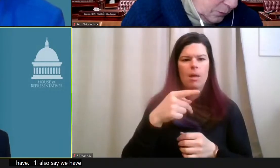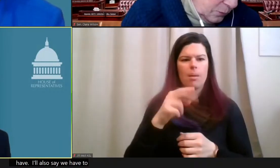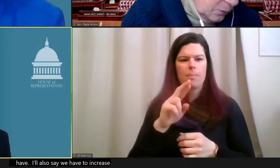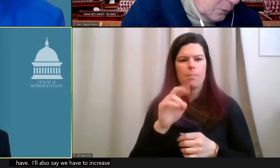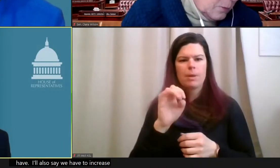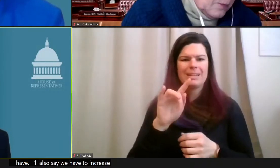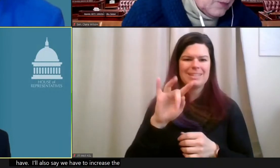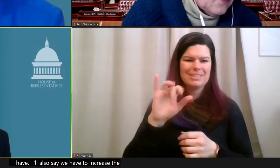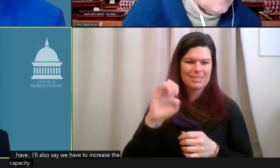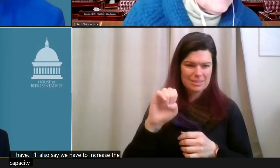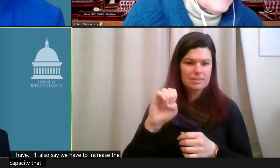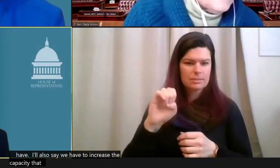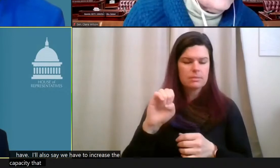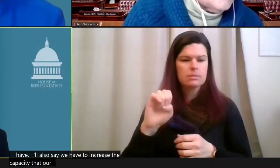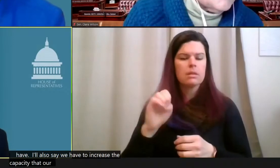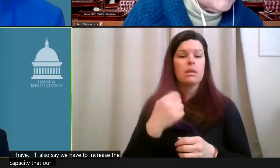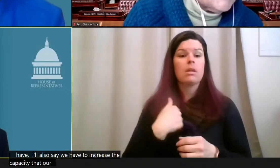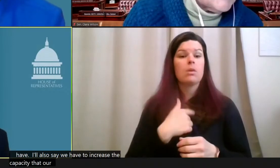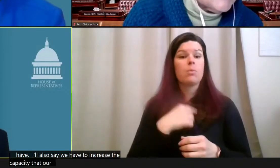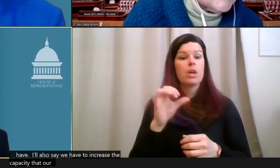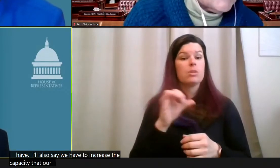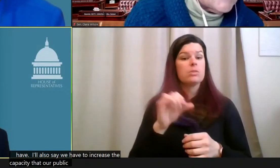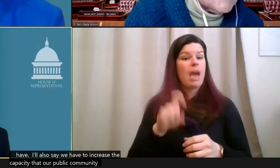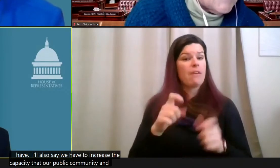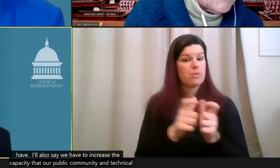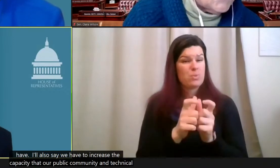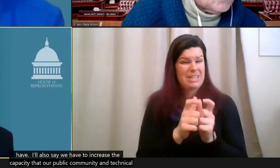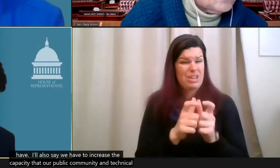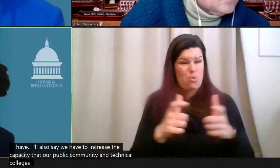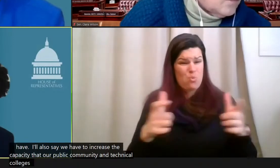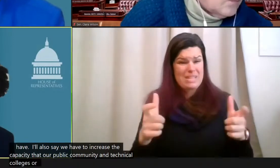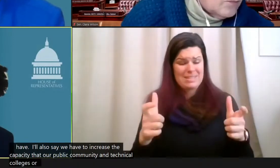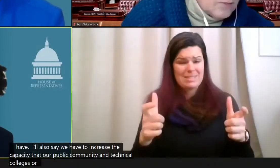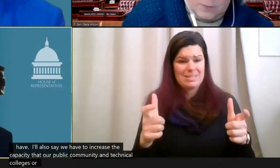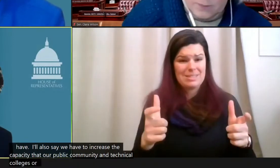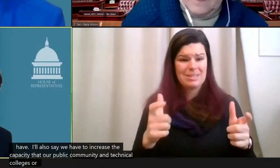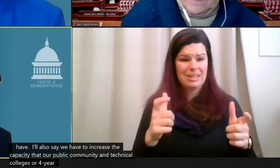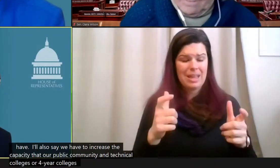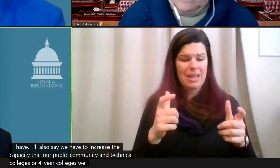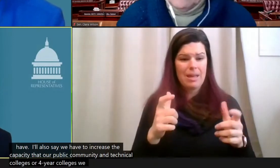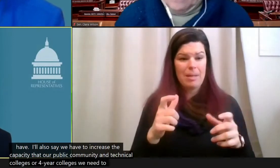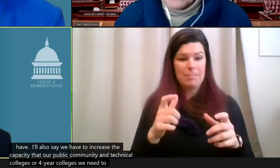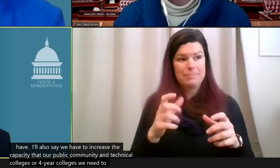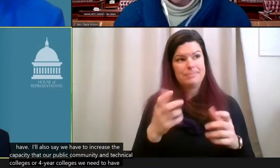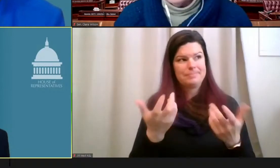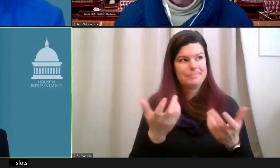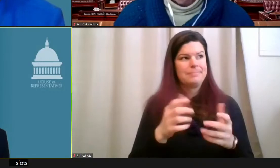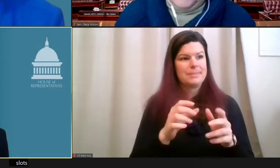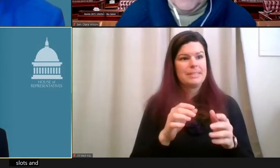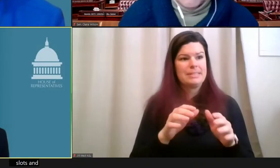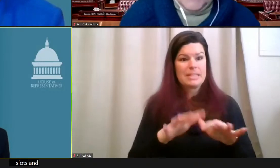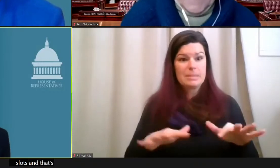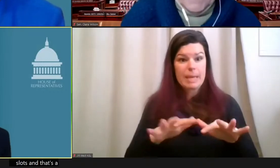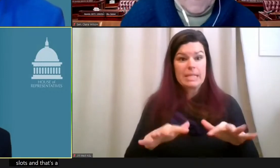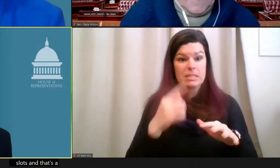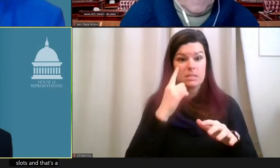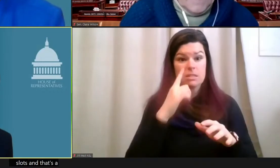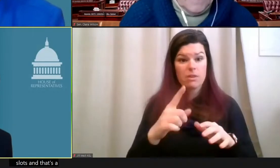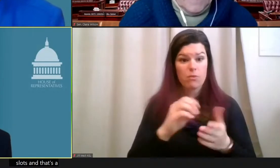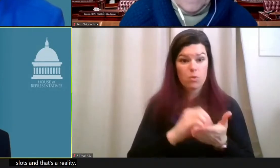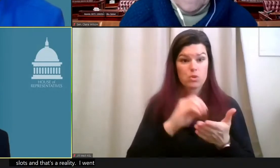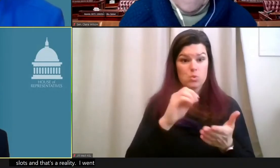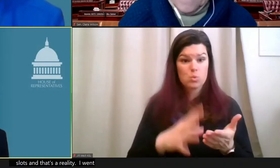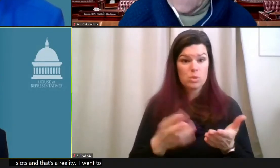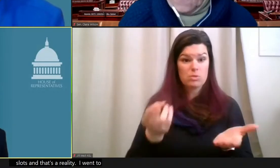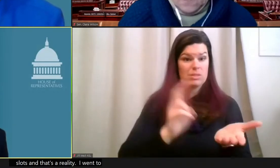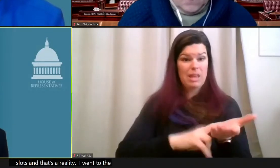at our public community and technical colleges, our 4 year colleges. We need to have more slots, and that's a reality. I mean, I went to the University of